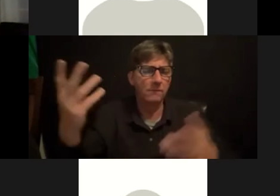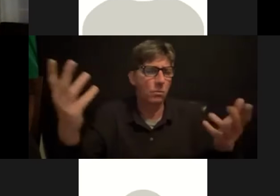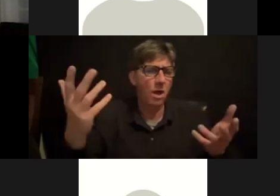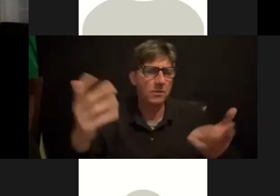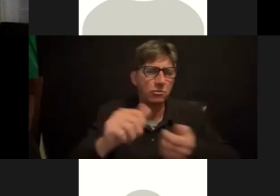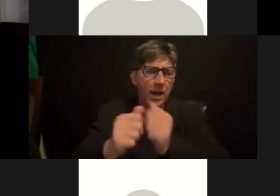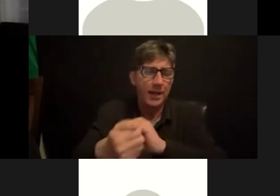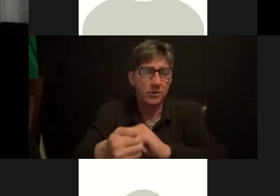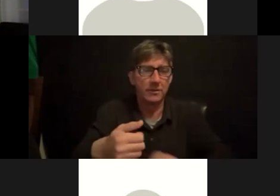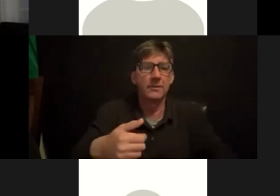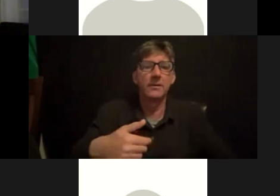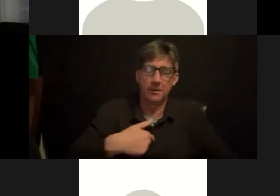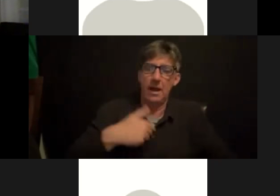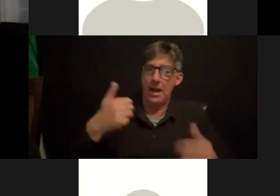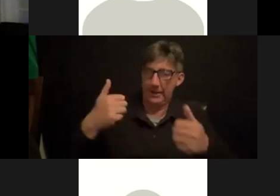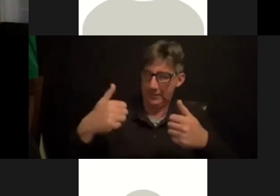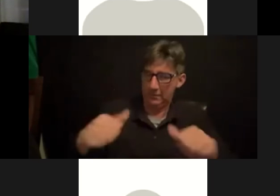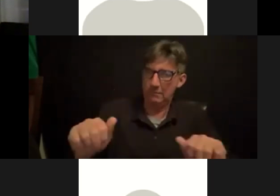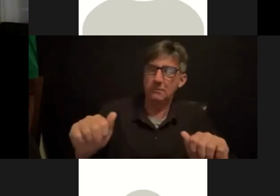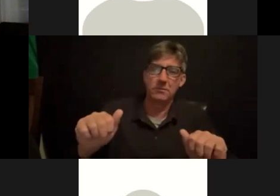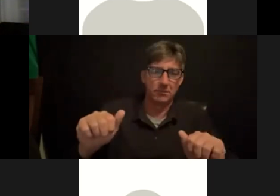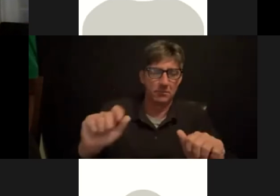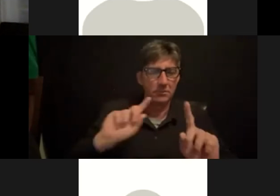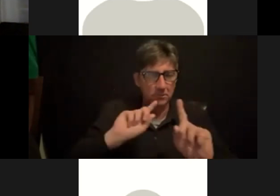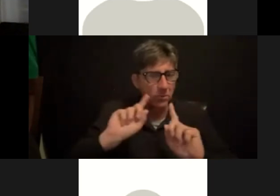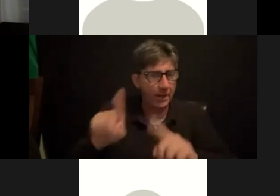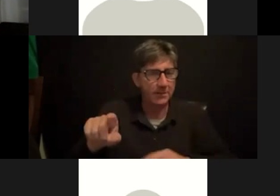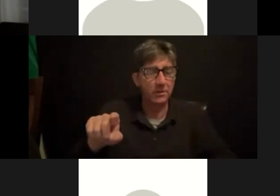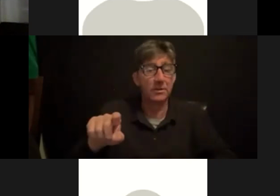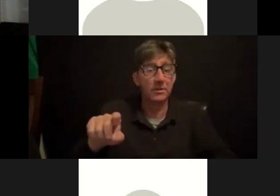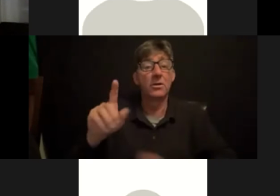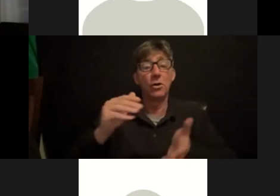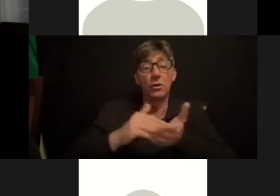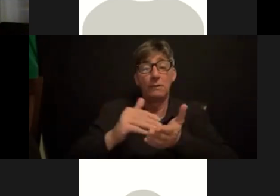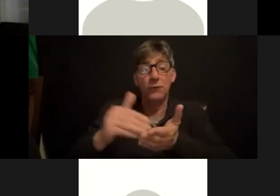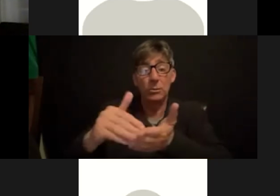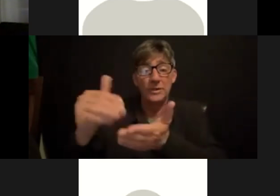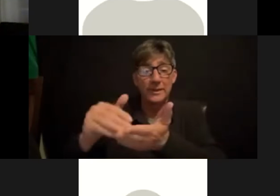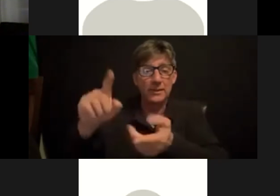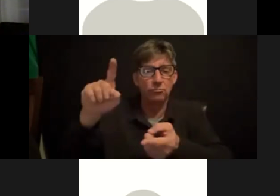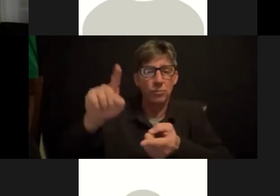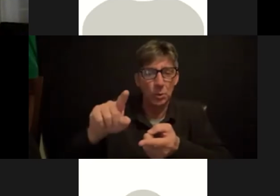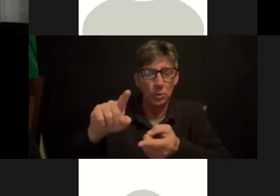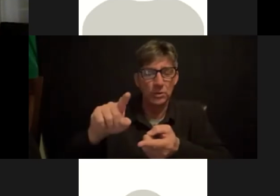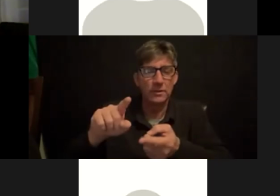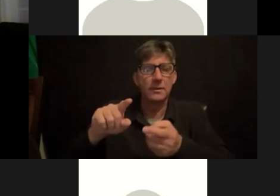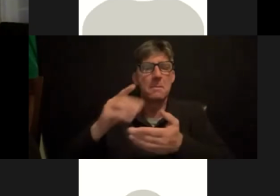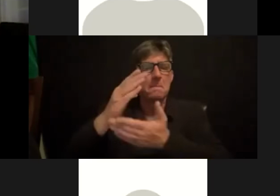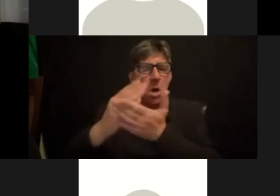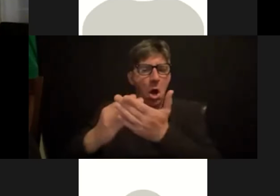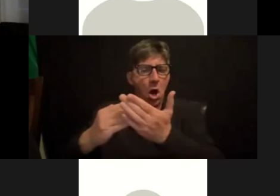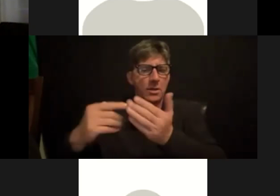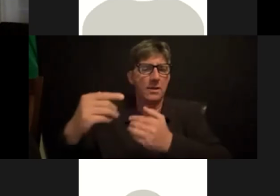I will take a stab based on the answers I've gotten here. The frequency is getting reduced during parts of the day, but there will still be